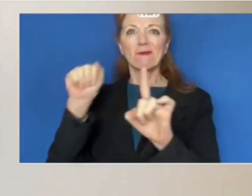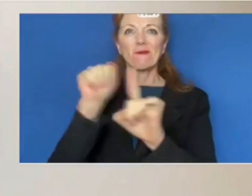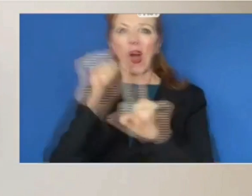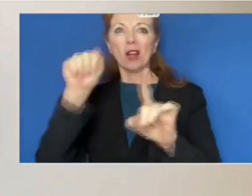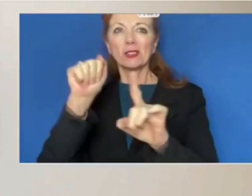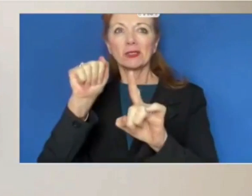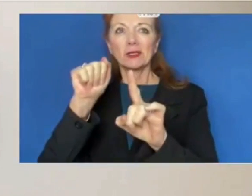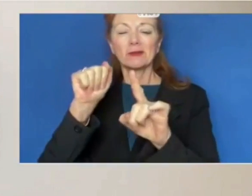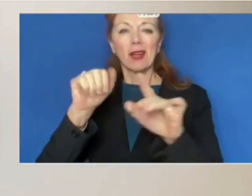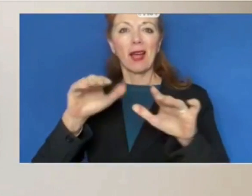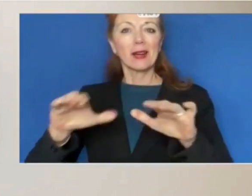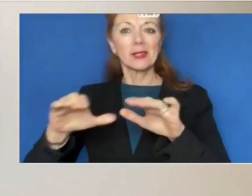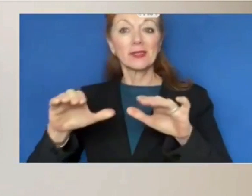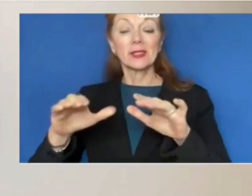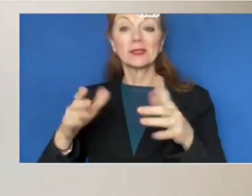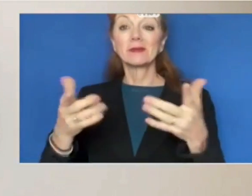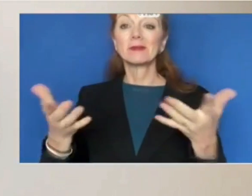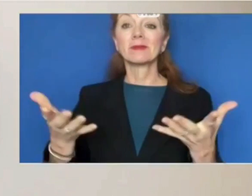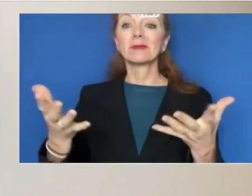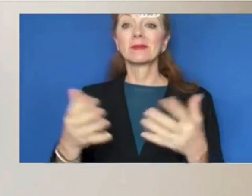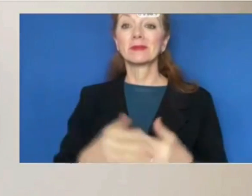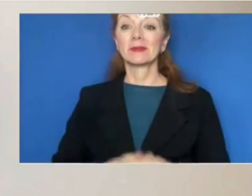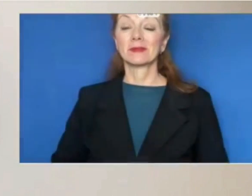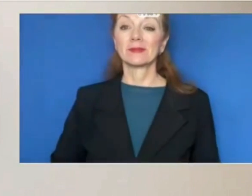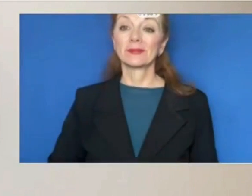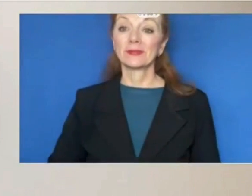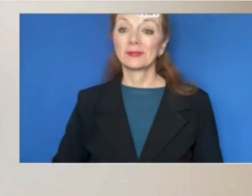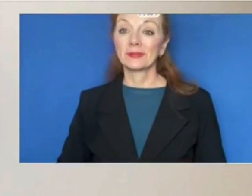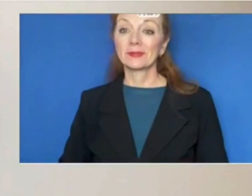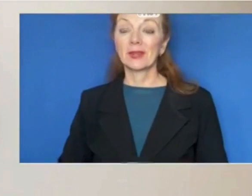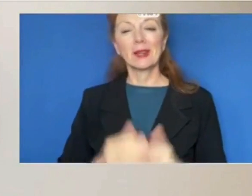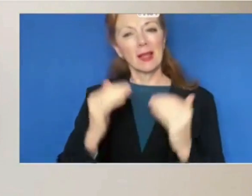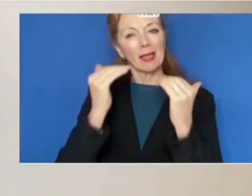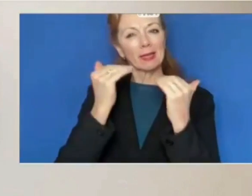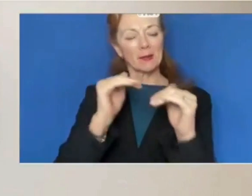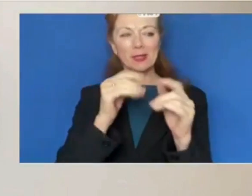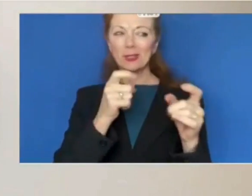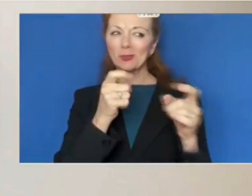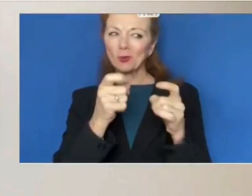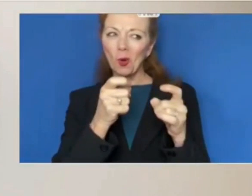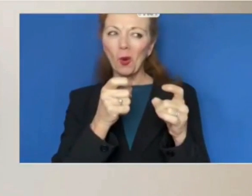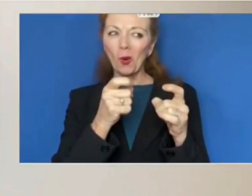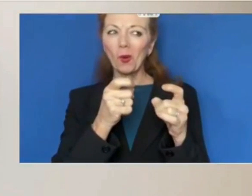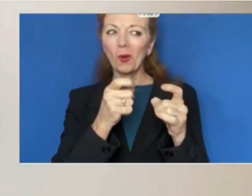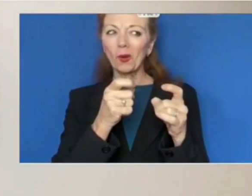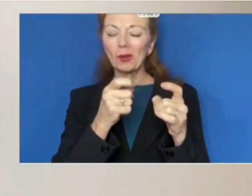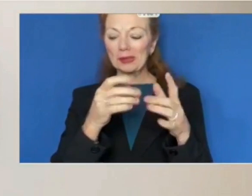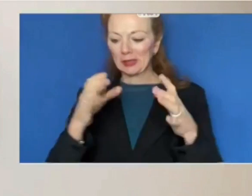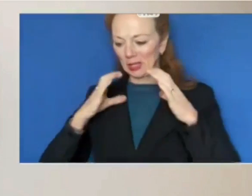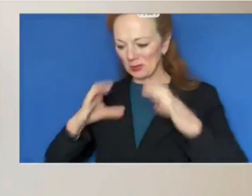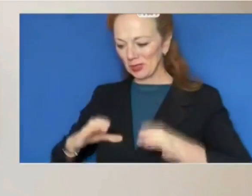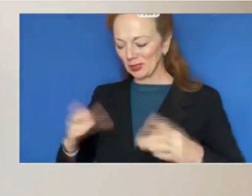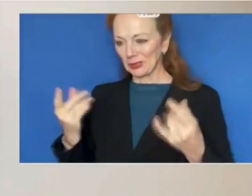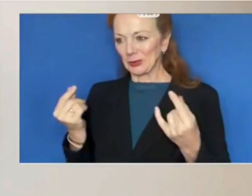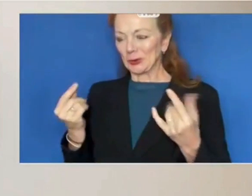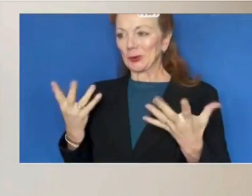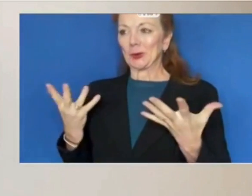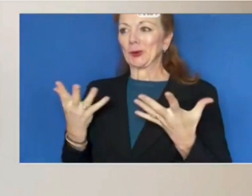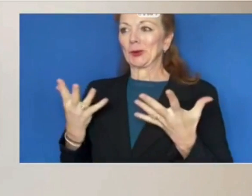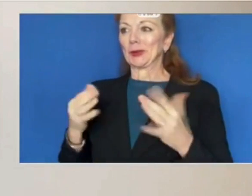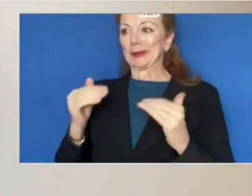activity and with limited controls in place on behalf of the customers. So that is something that